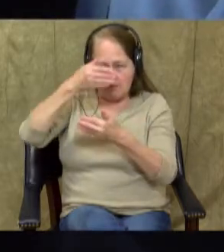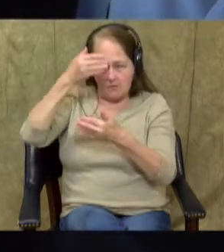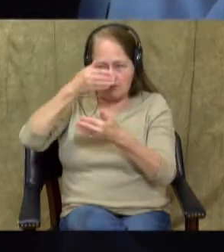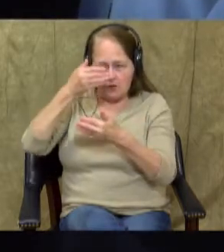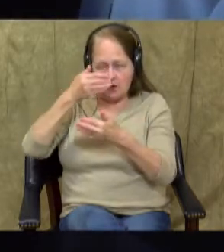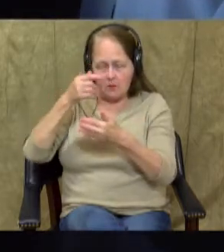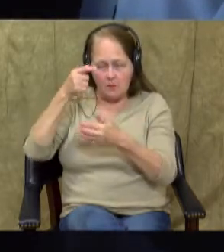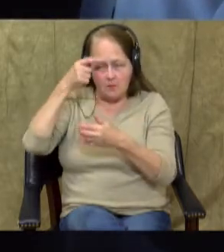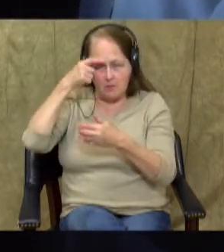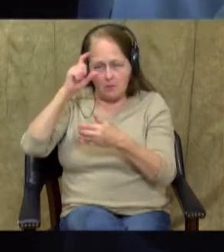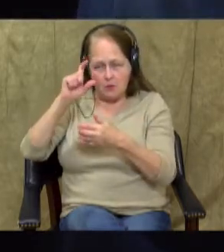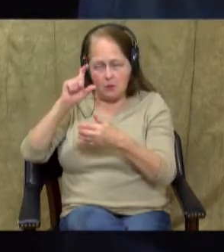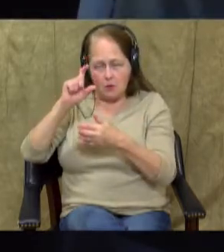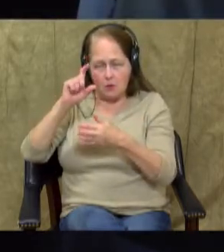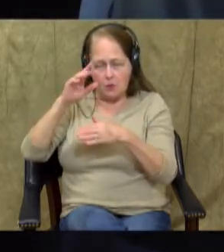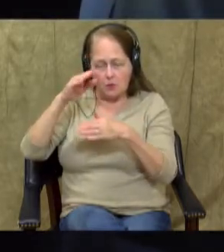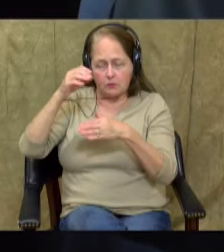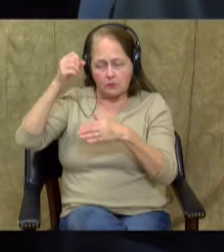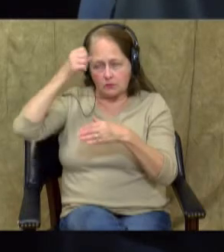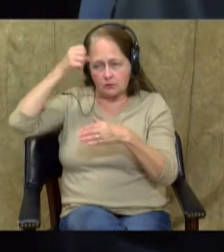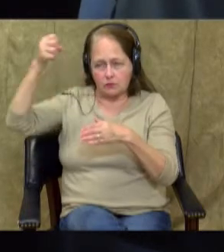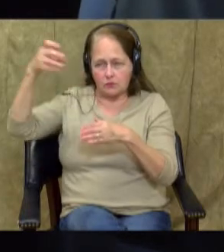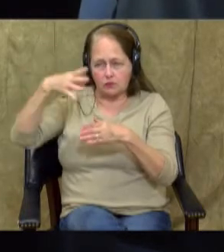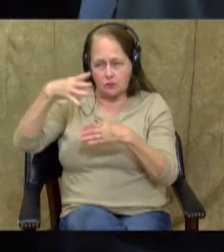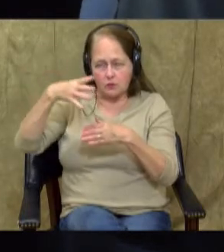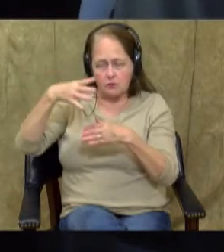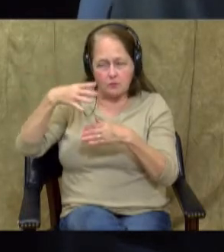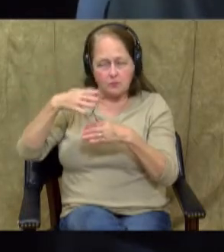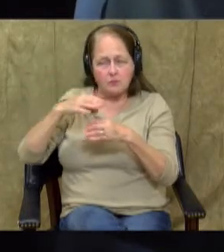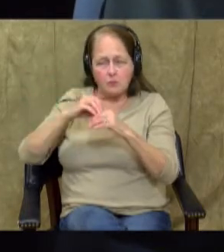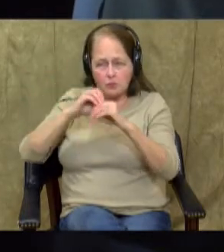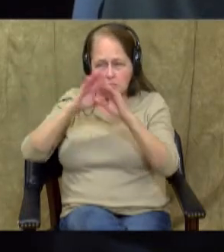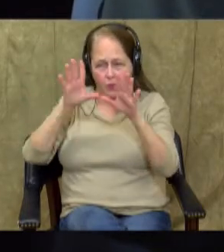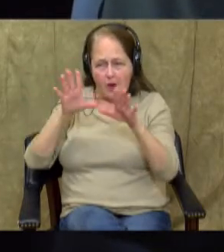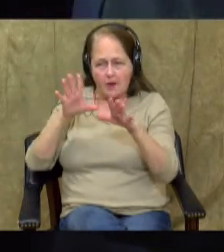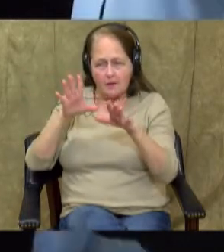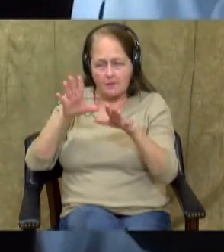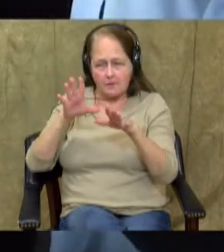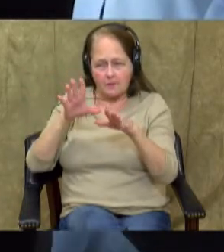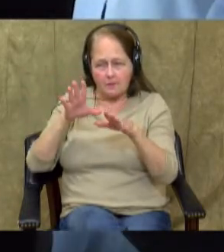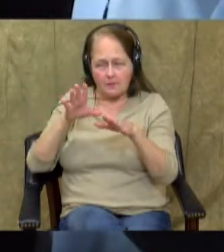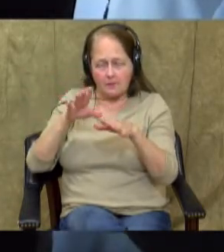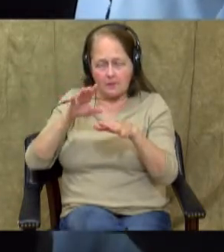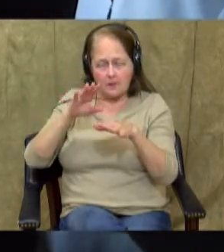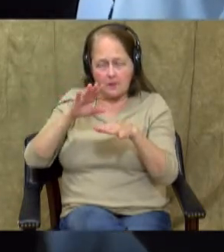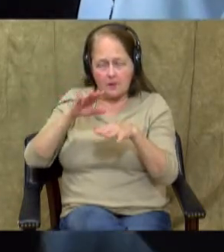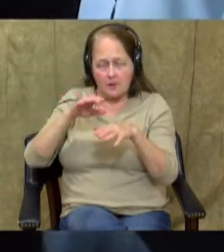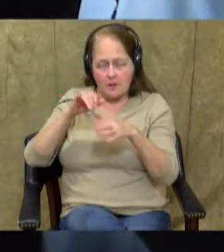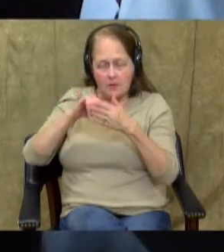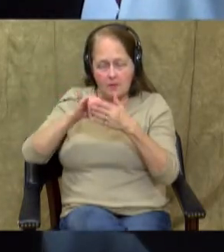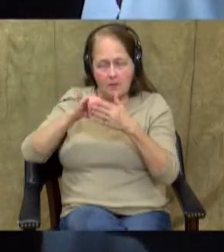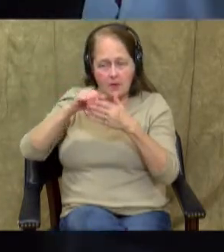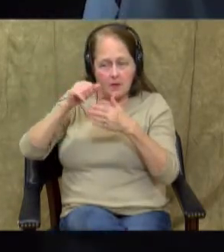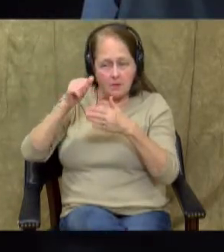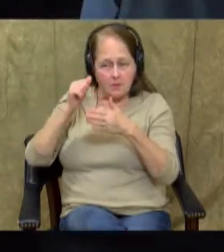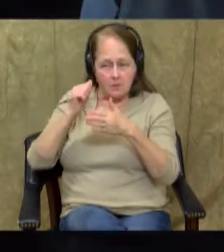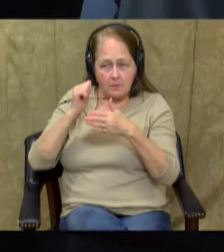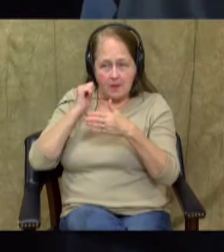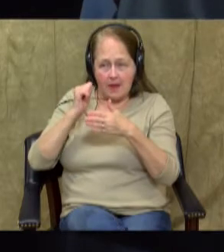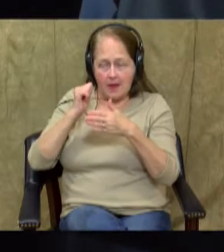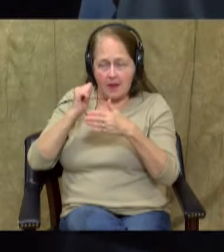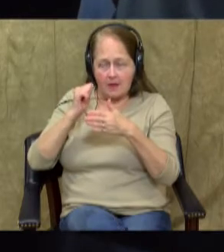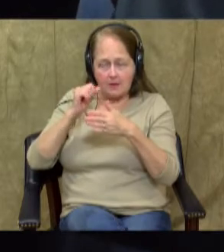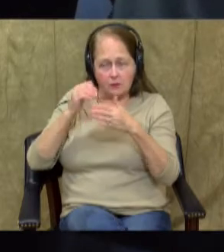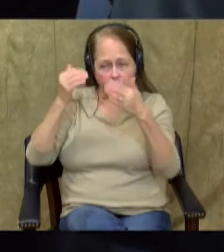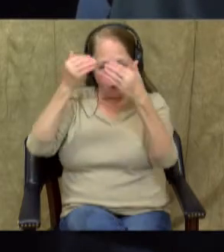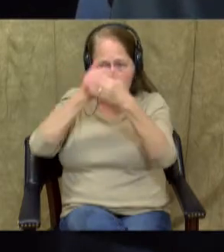moon that's facing the sun is completely lit. The back part that's not facing the sun is in